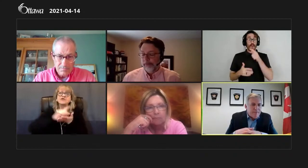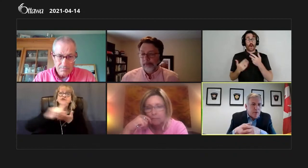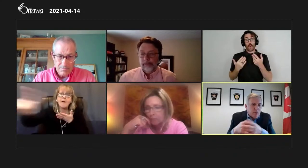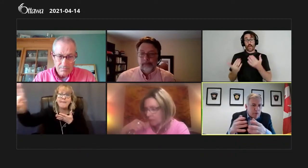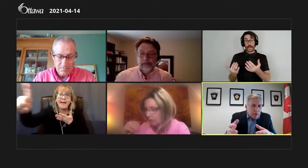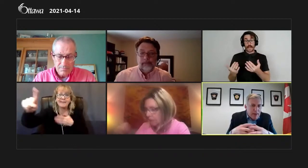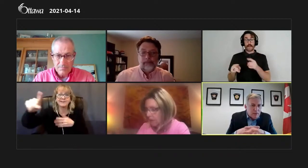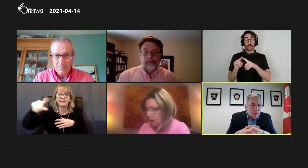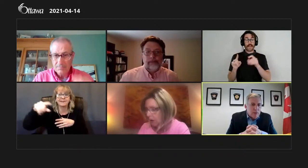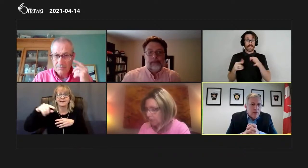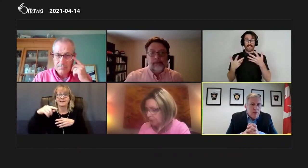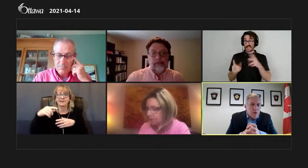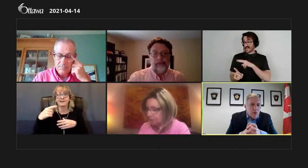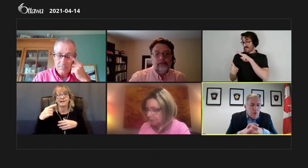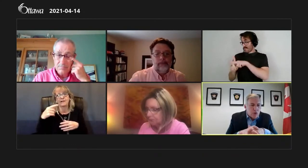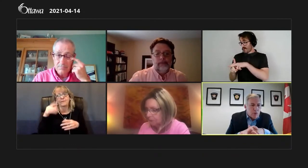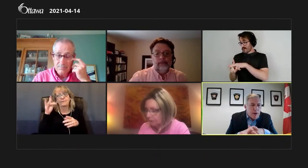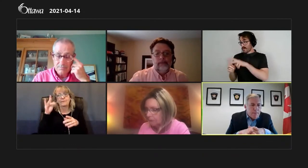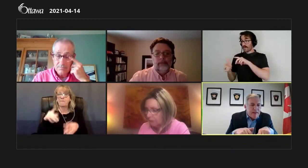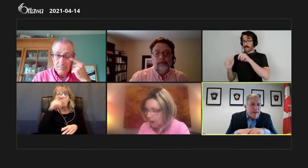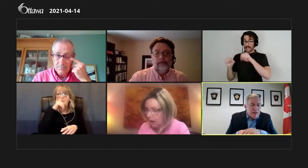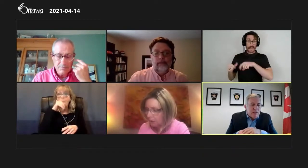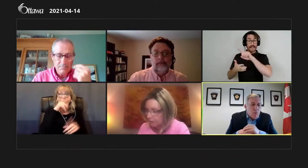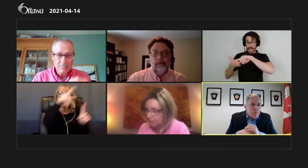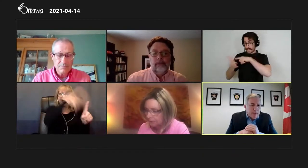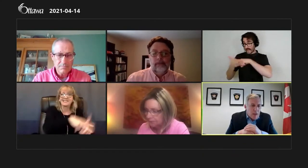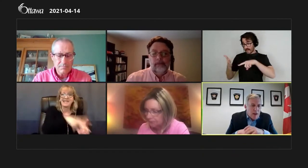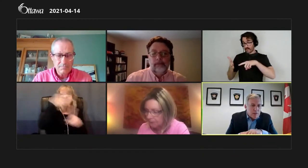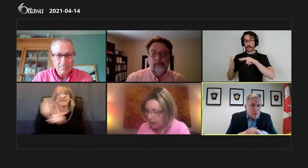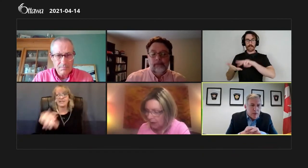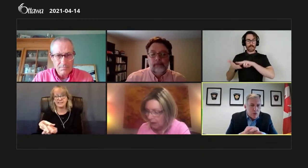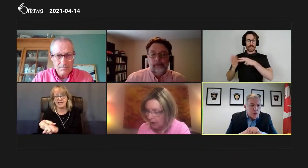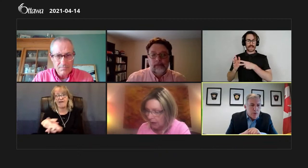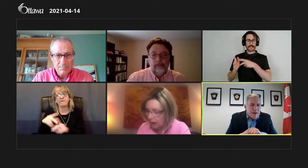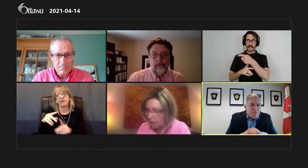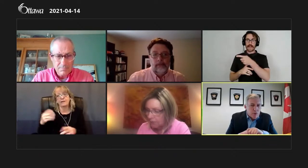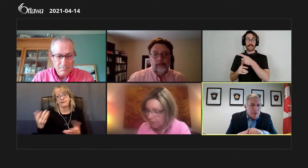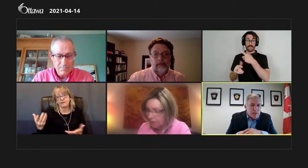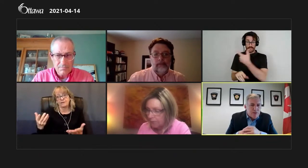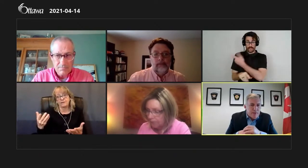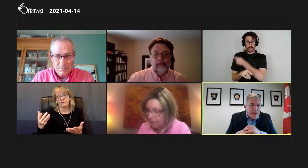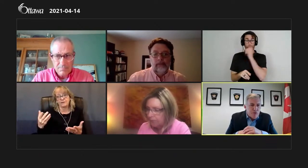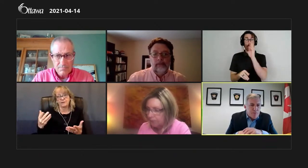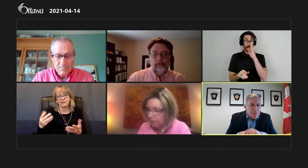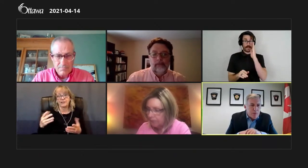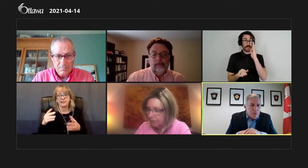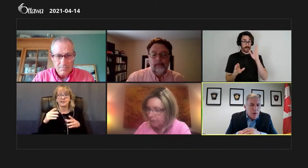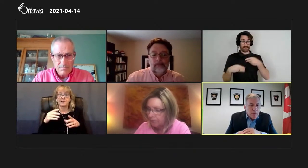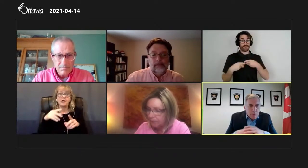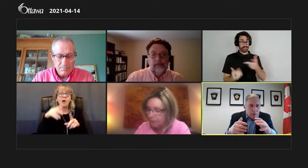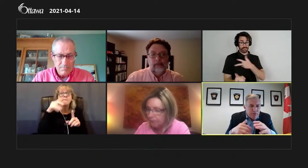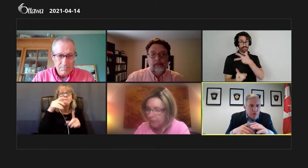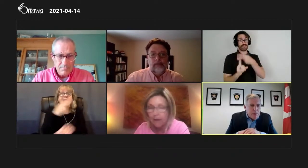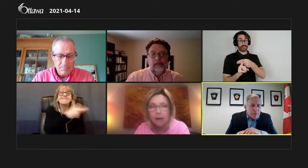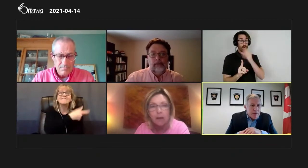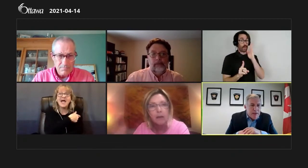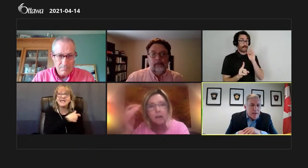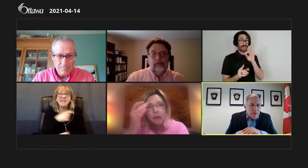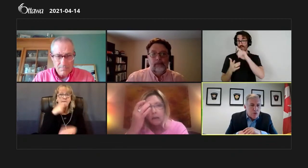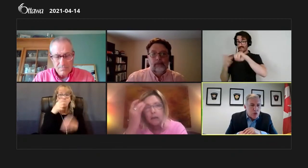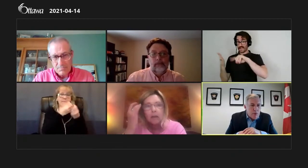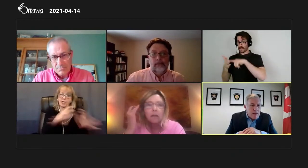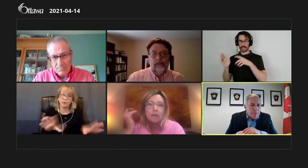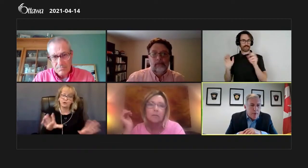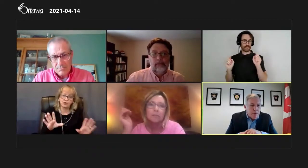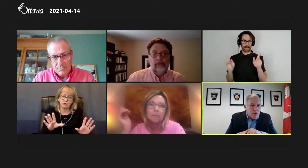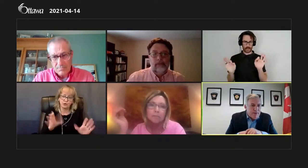that, or you could cancel it, or you won't show up. That vaccine won't be lost. We can assure you we have processes for that, for people who, you know, the few people a day that don't